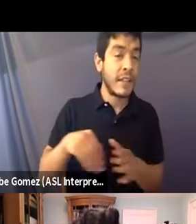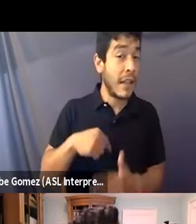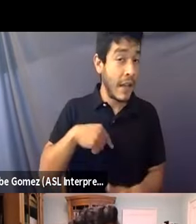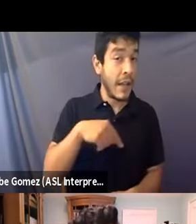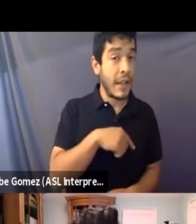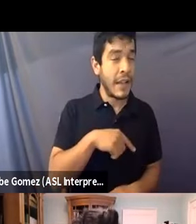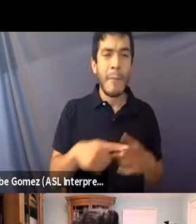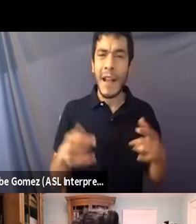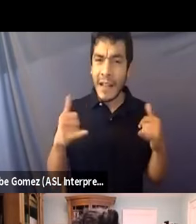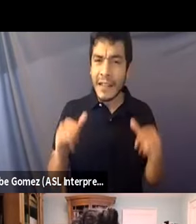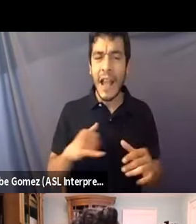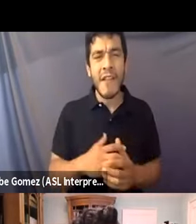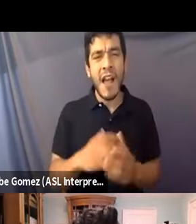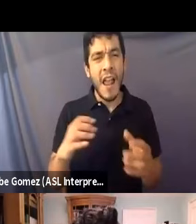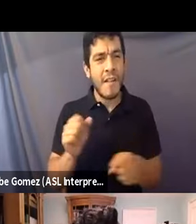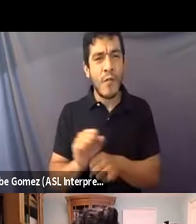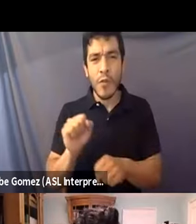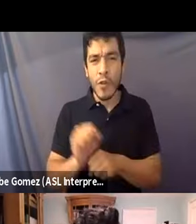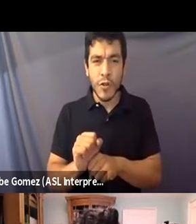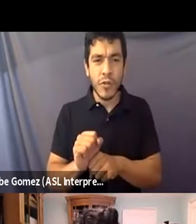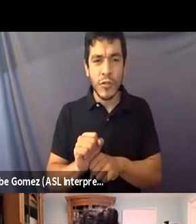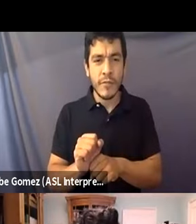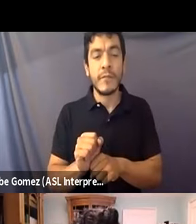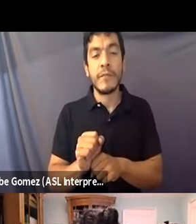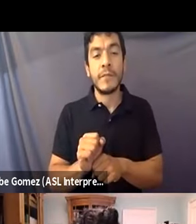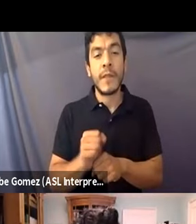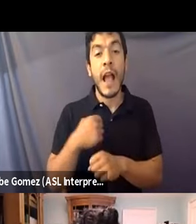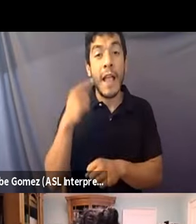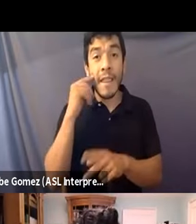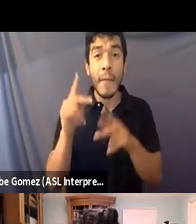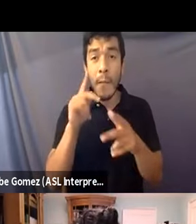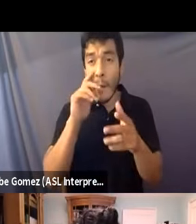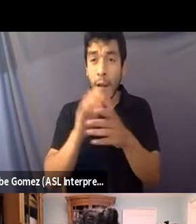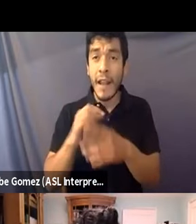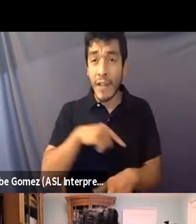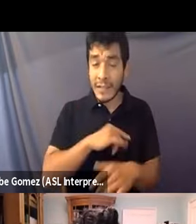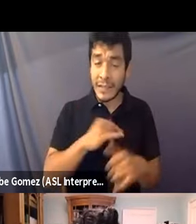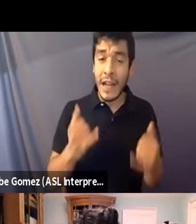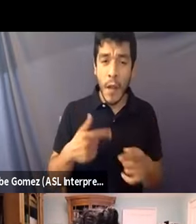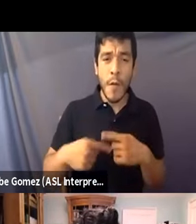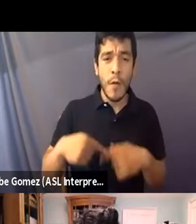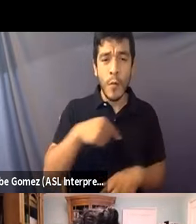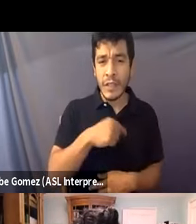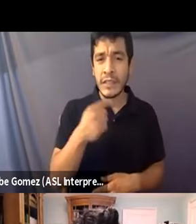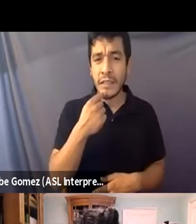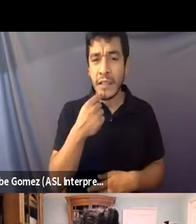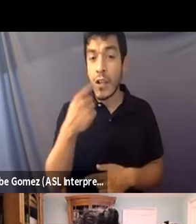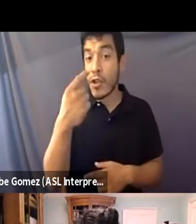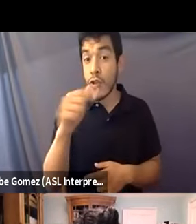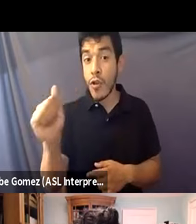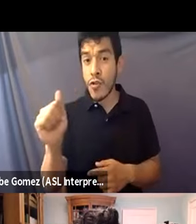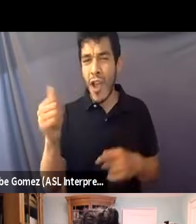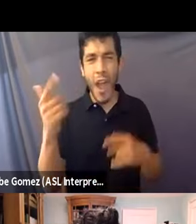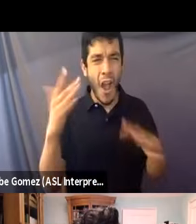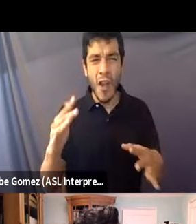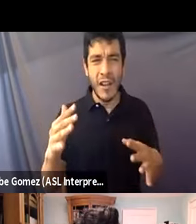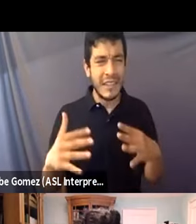work to get done. I think also people believe us now when we say that Georgia has been a battleground state,